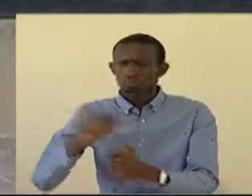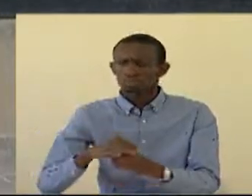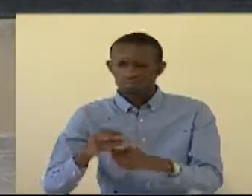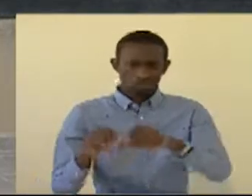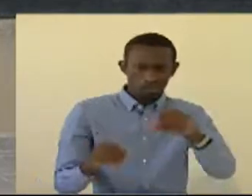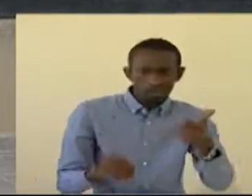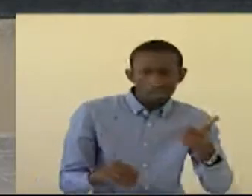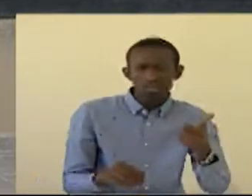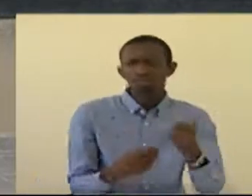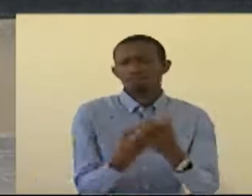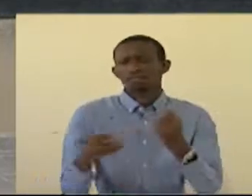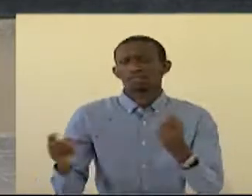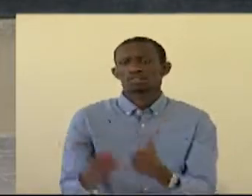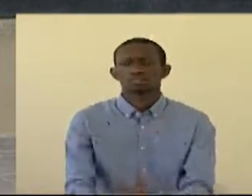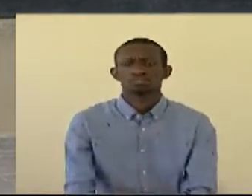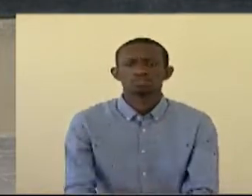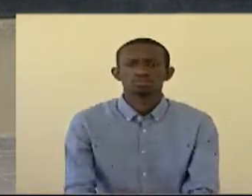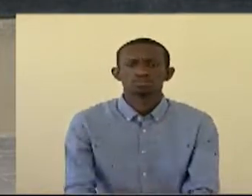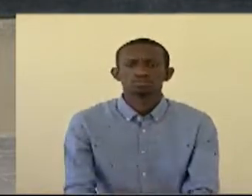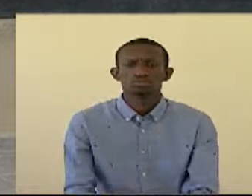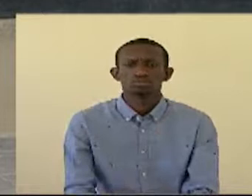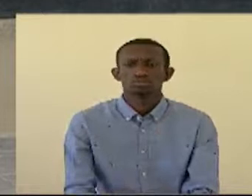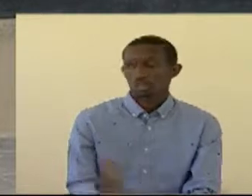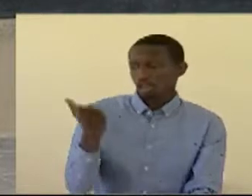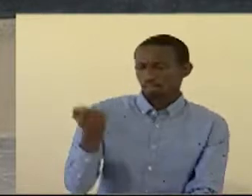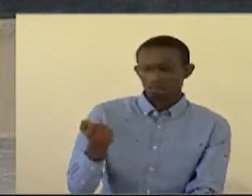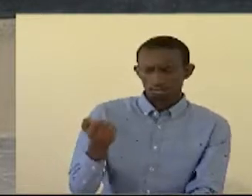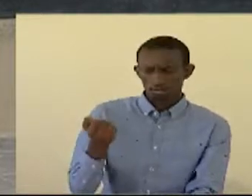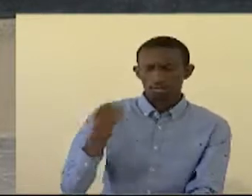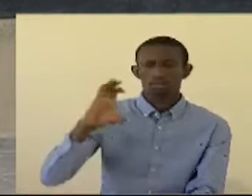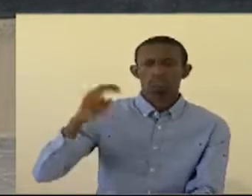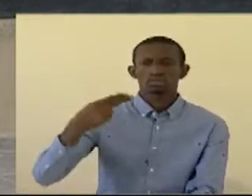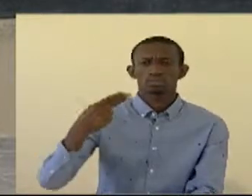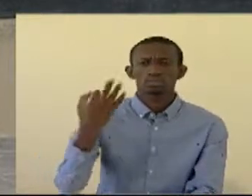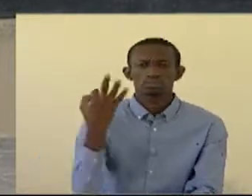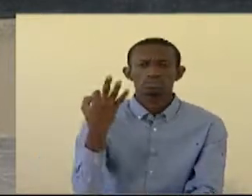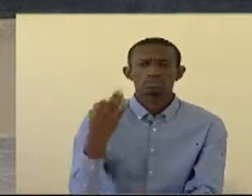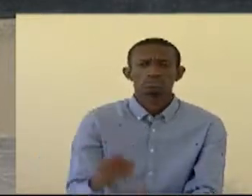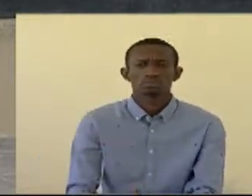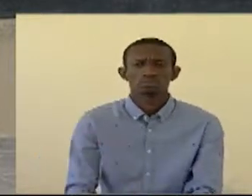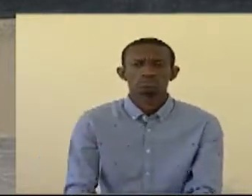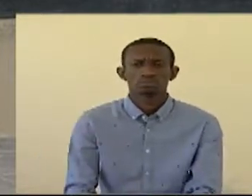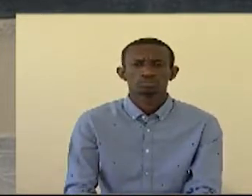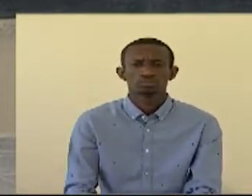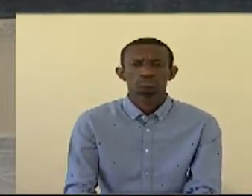product is water. So we have CH3,